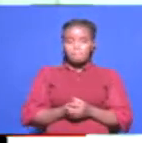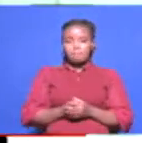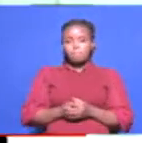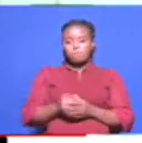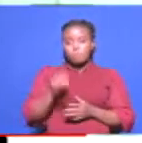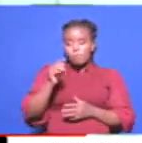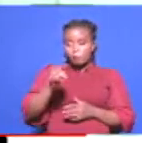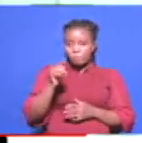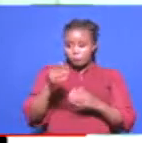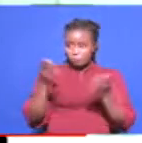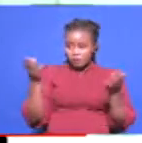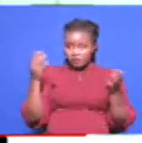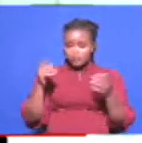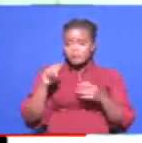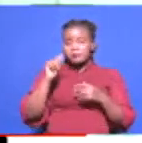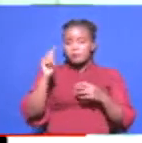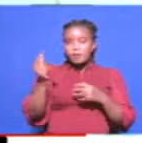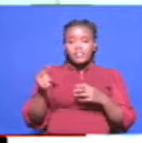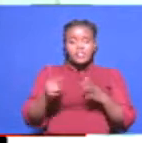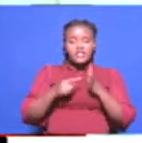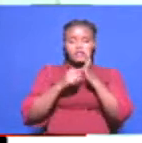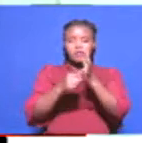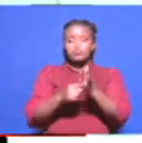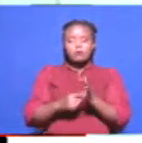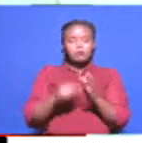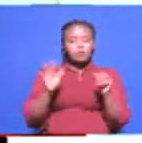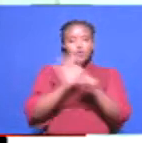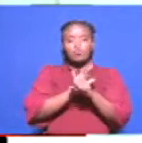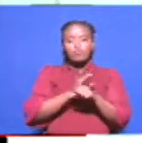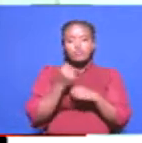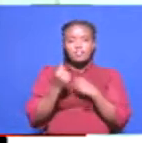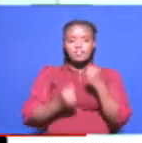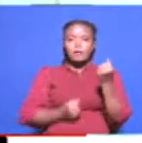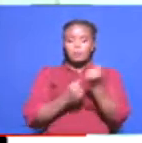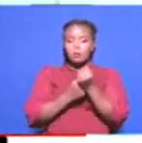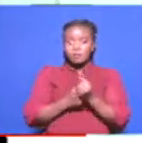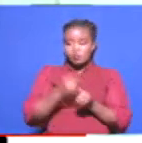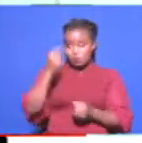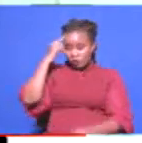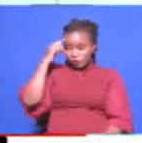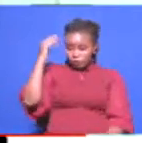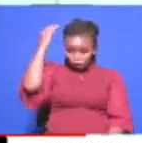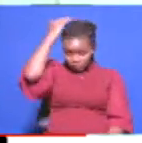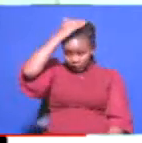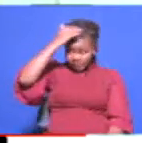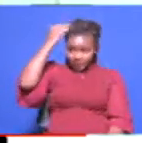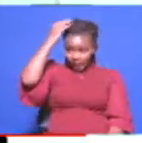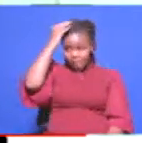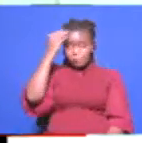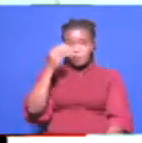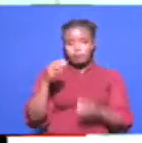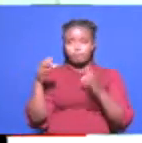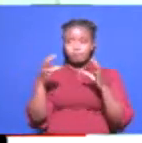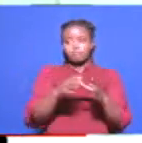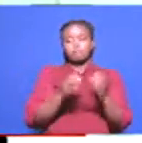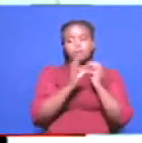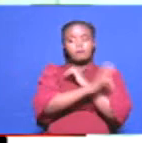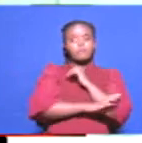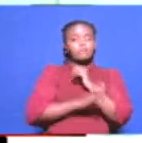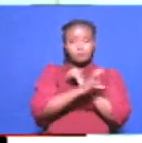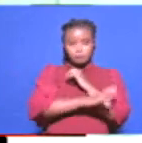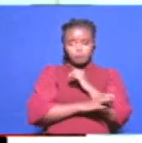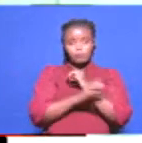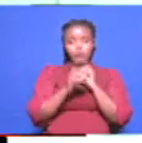expressed her unequivocal support for Saudi Arabia's bid and